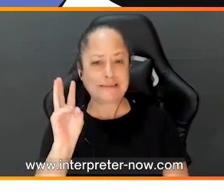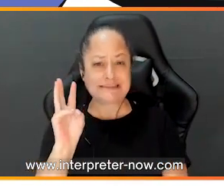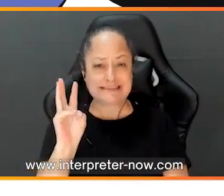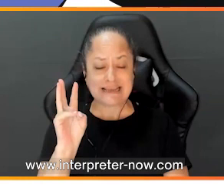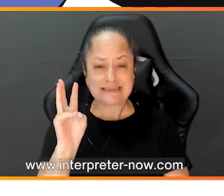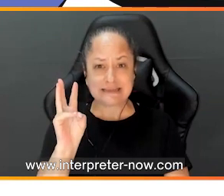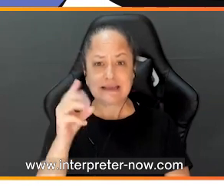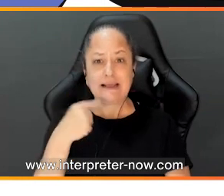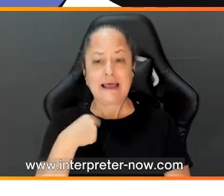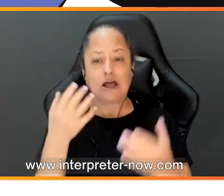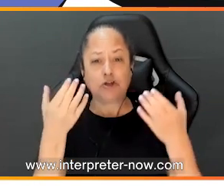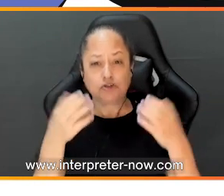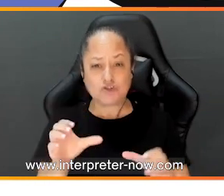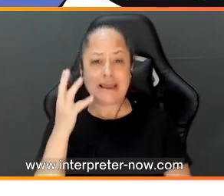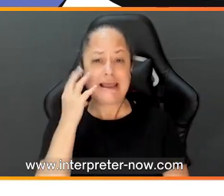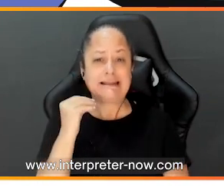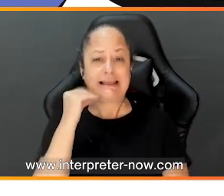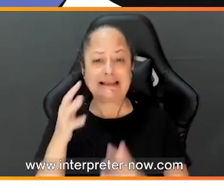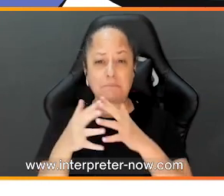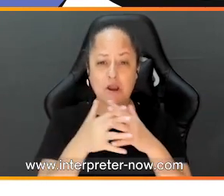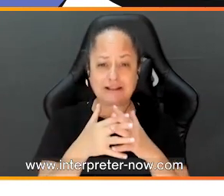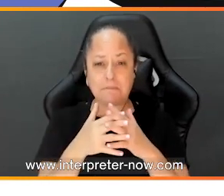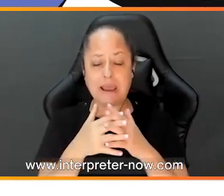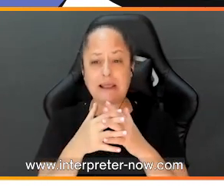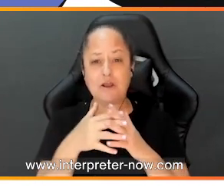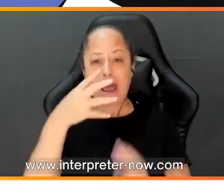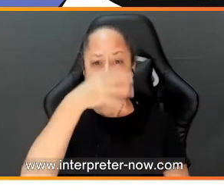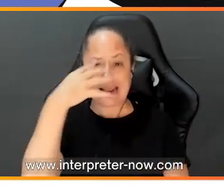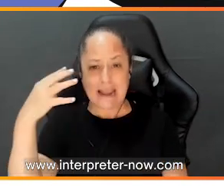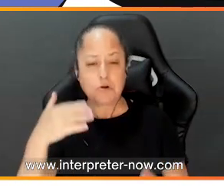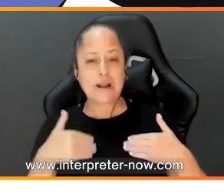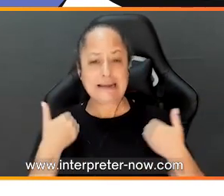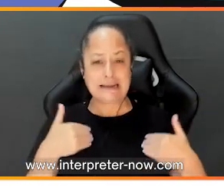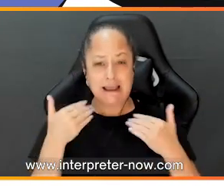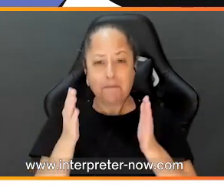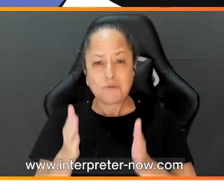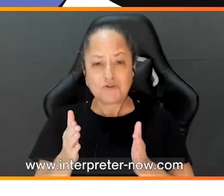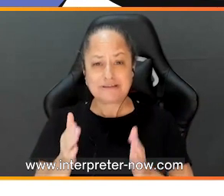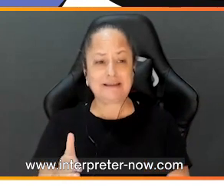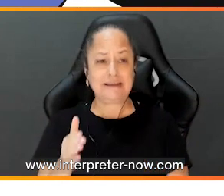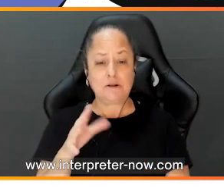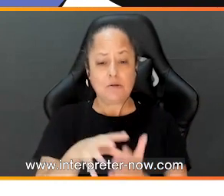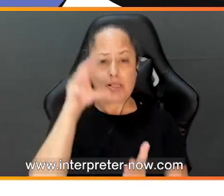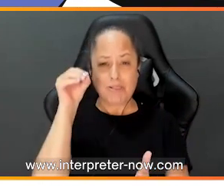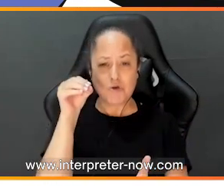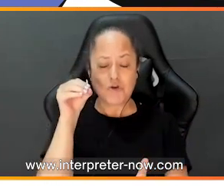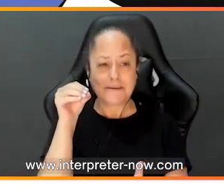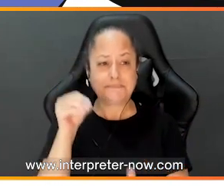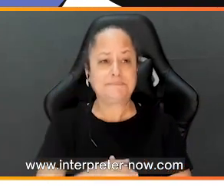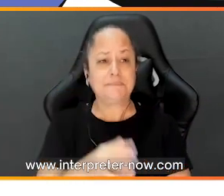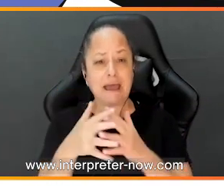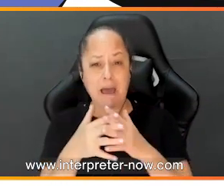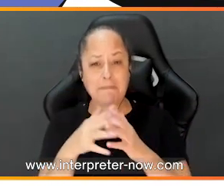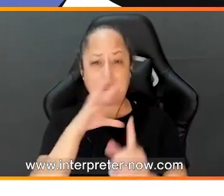about 6 years old. And I got the chance to kind of experience America as an immigrant, a very young immigrant, kind of learning